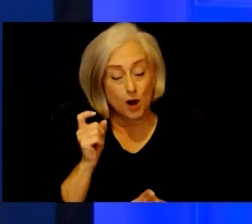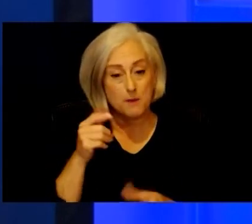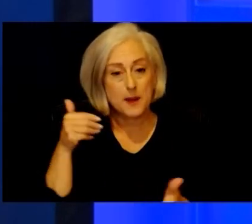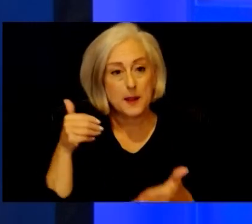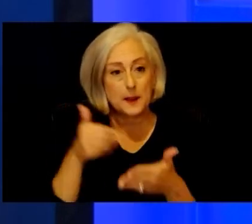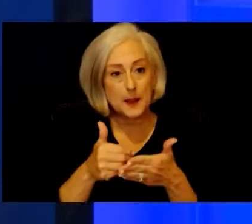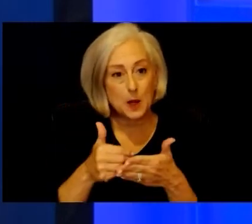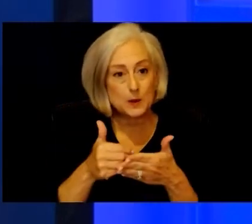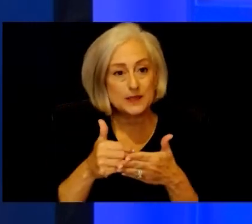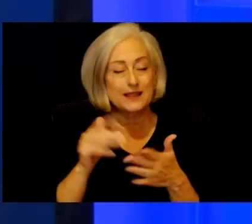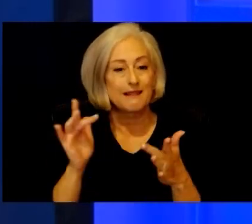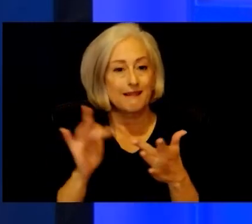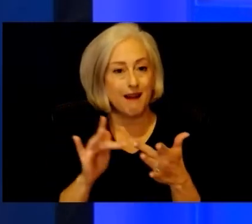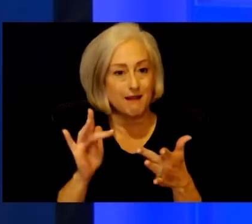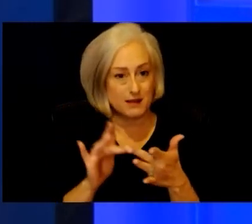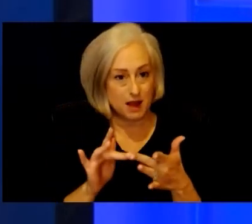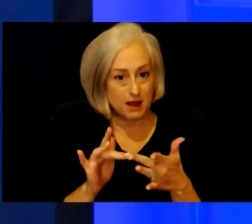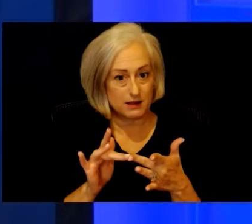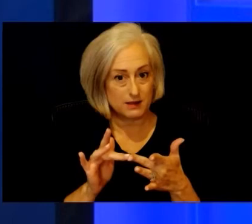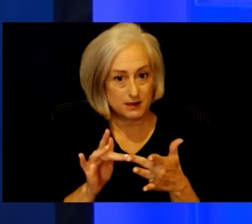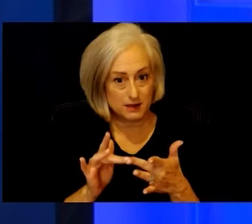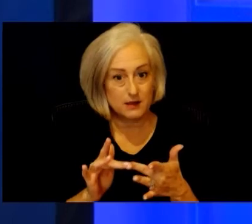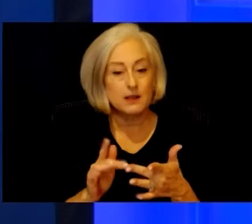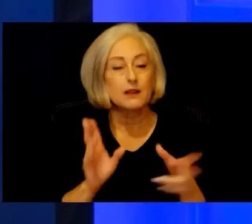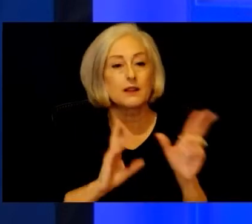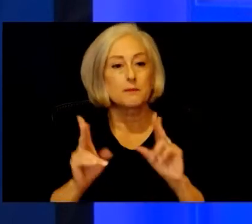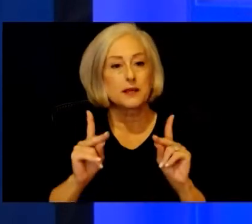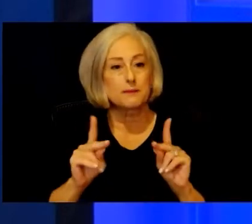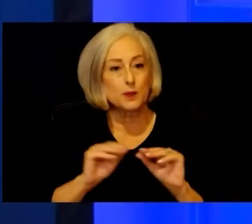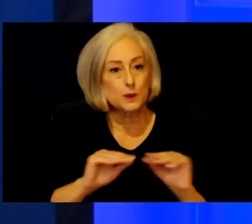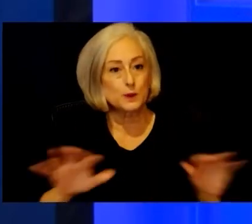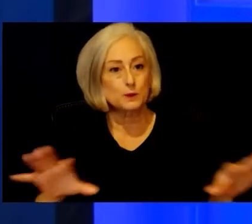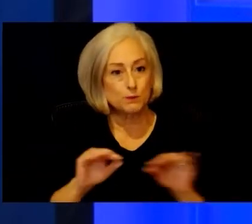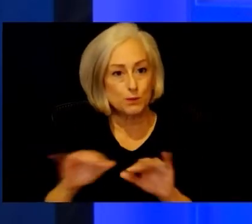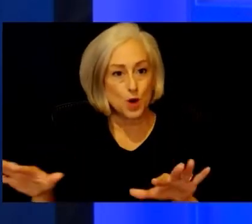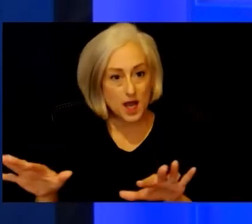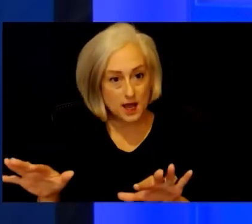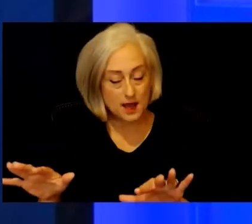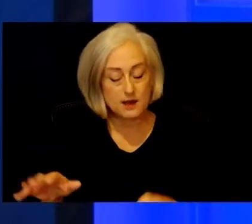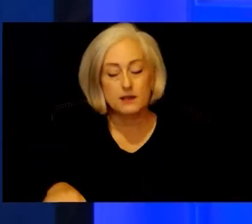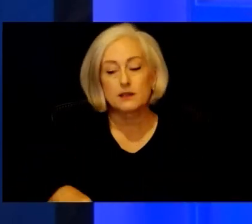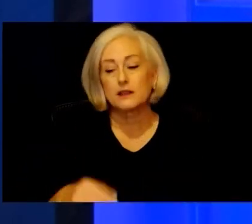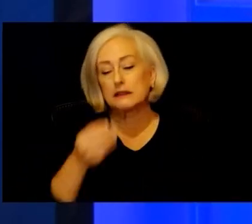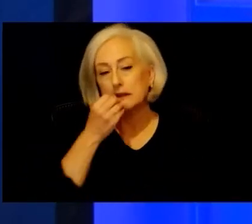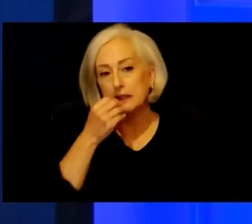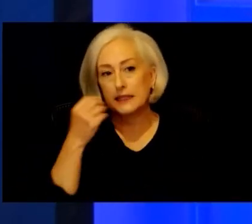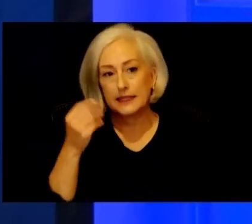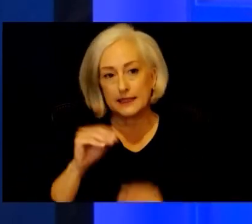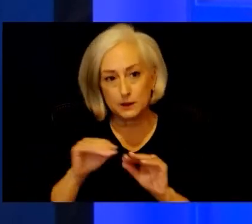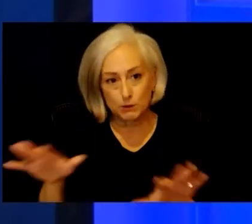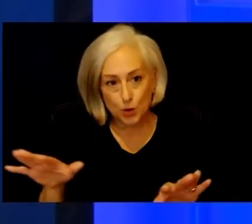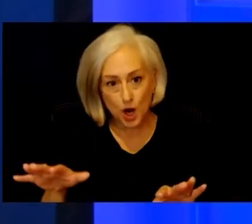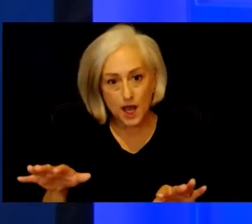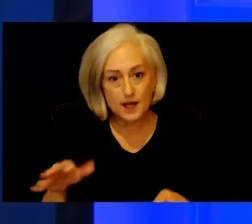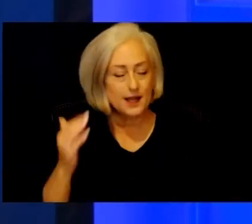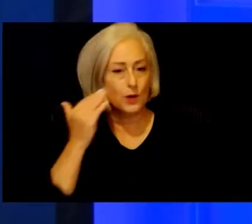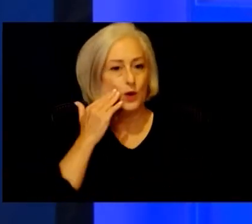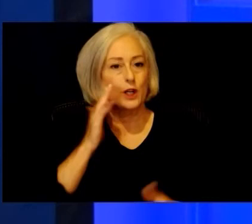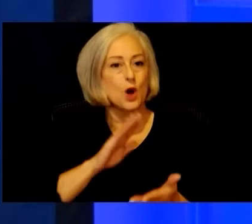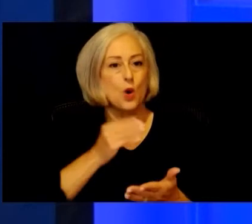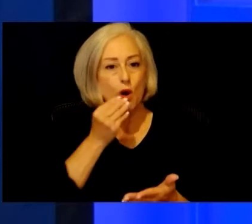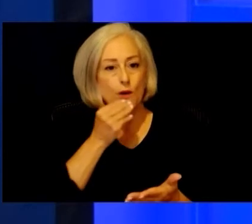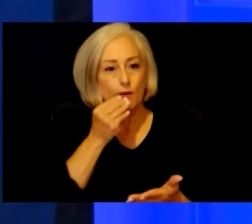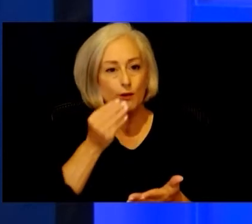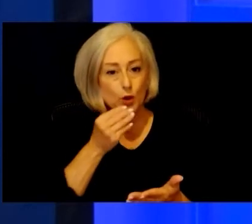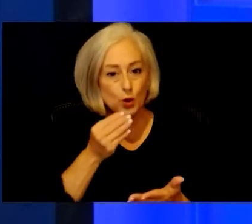really that fecal oral spread, especially food preparers. We know there have been outbreaks in places where food is